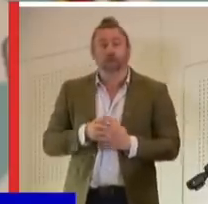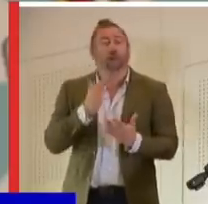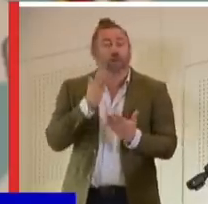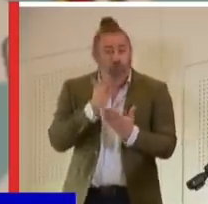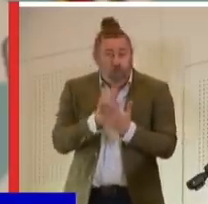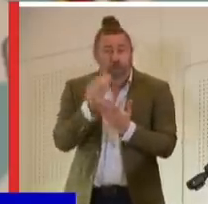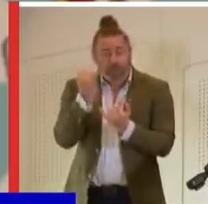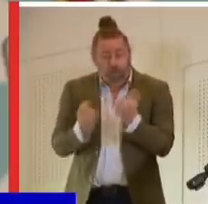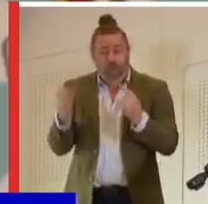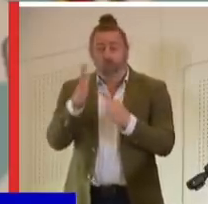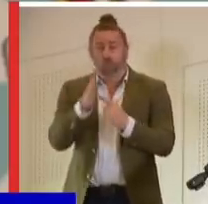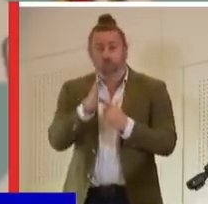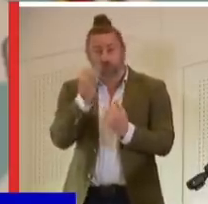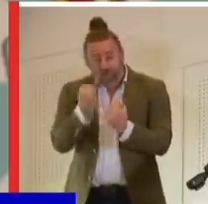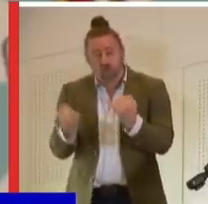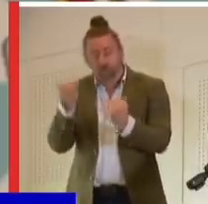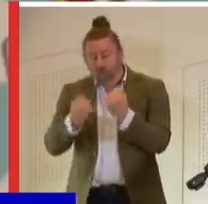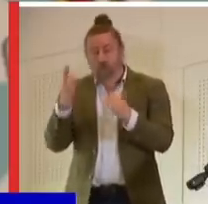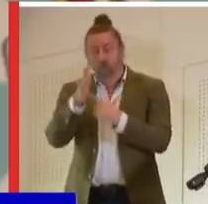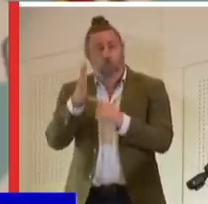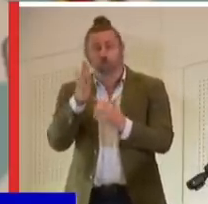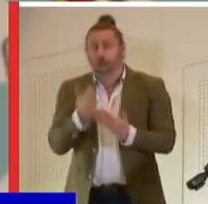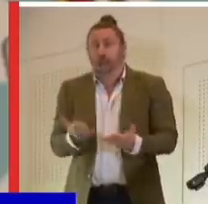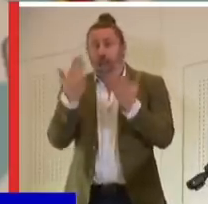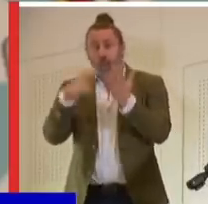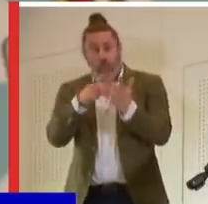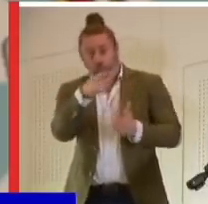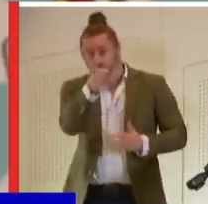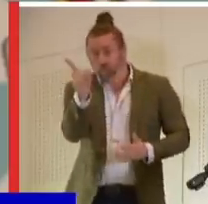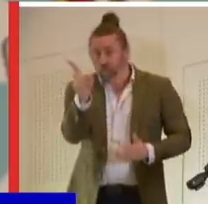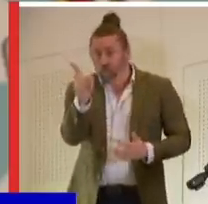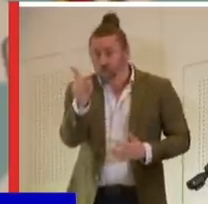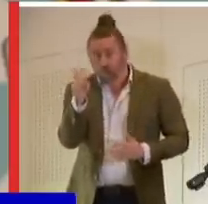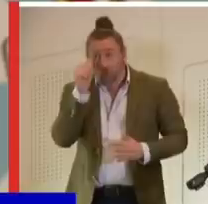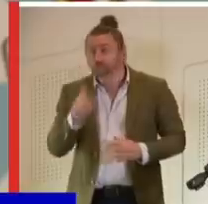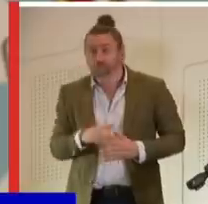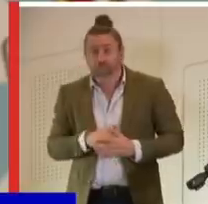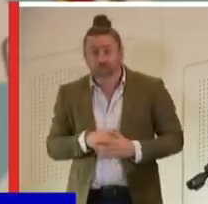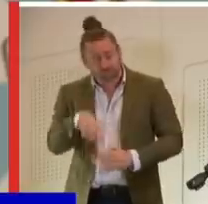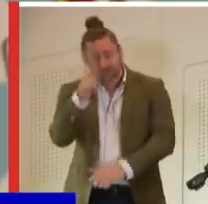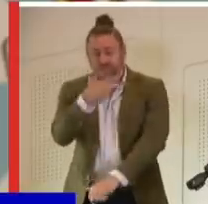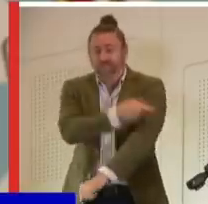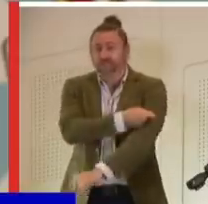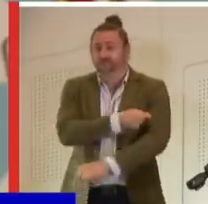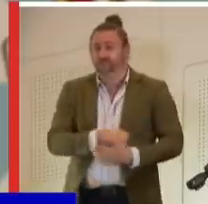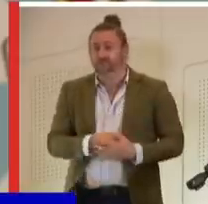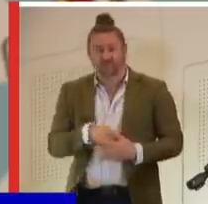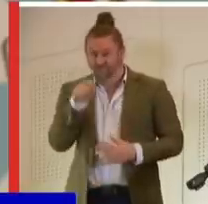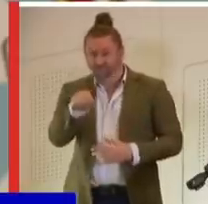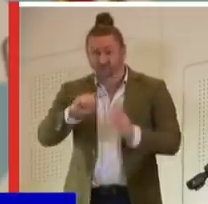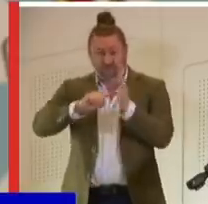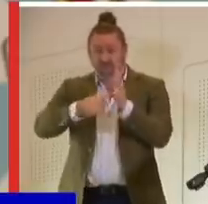important that Queenslanders do one thing, and that is to get vaccinated. I cannot stress